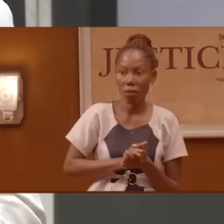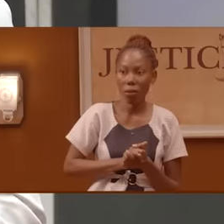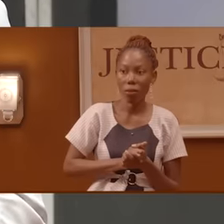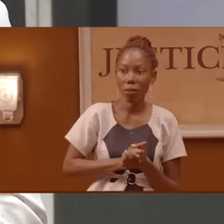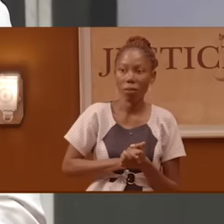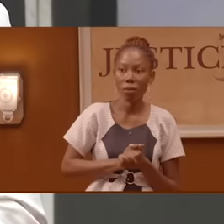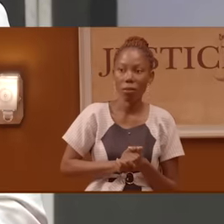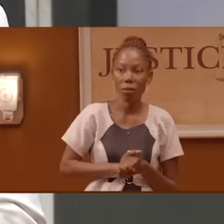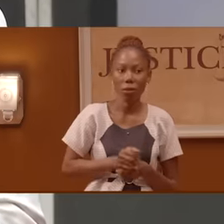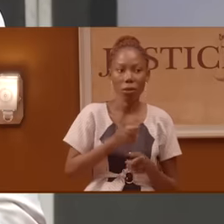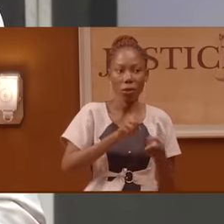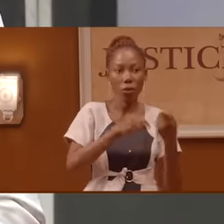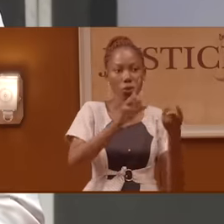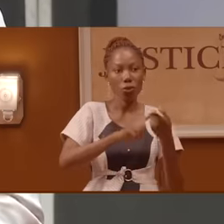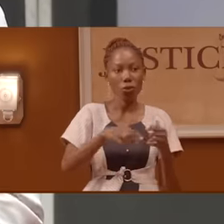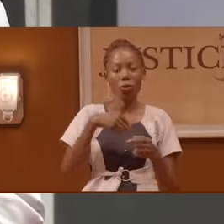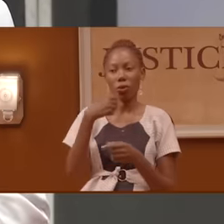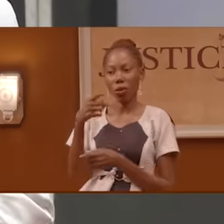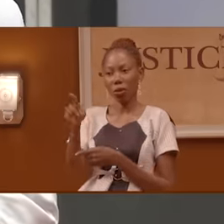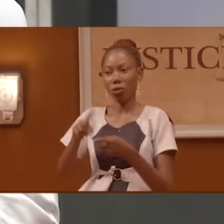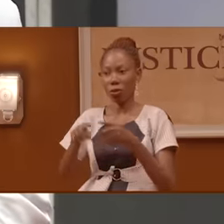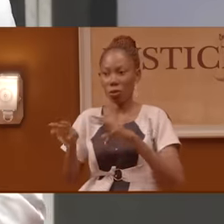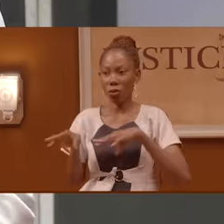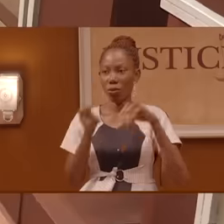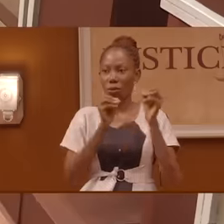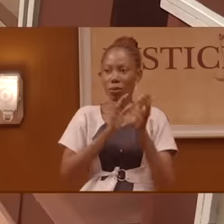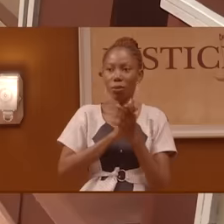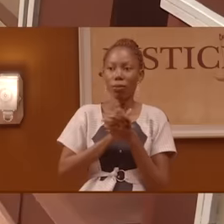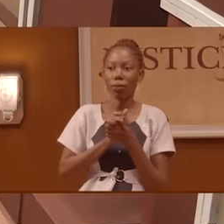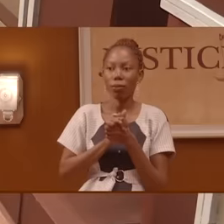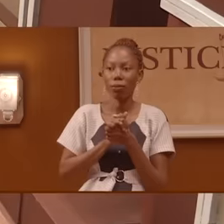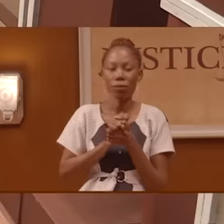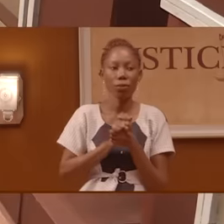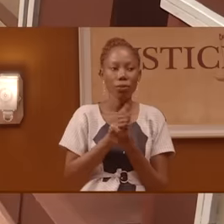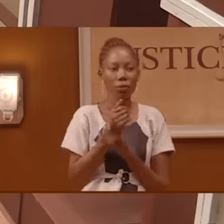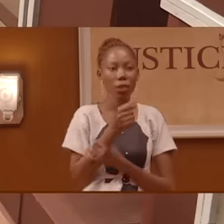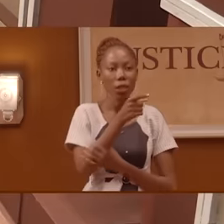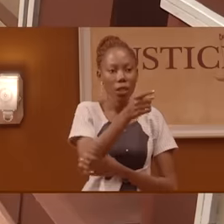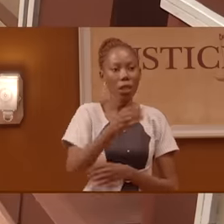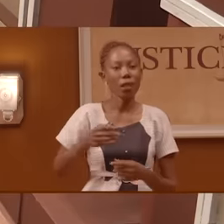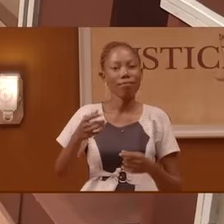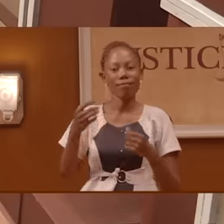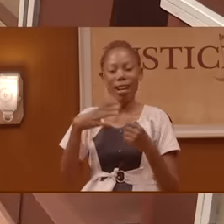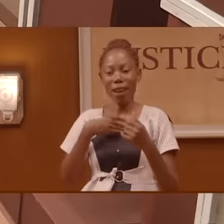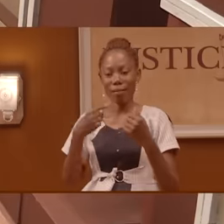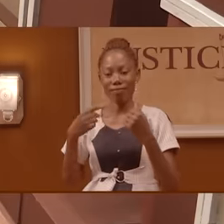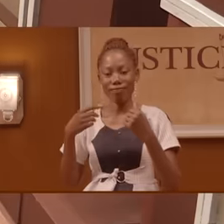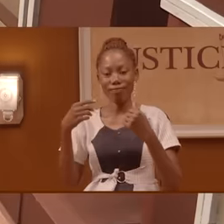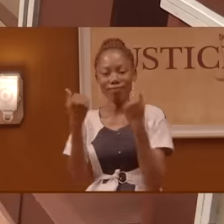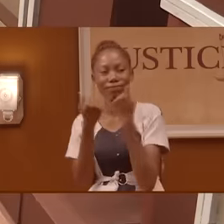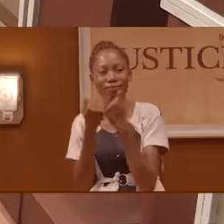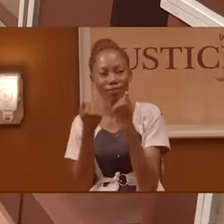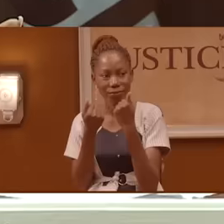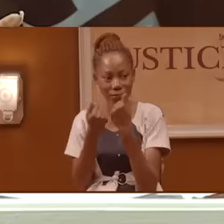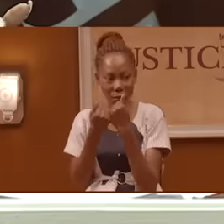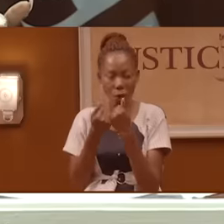take our kids from me. Ah. Yes. He's been threatening me a lot. He's been threatening me. I don't know why he doesn't...